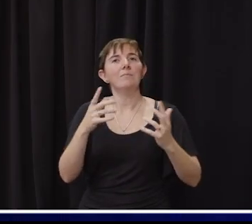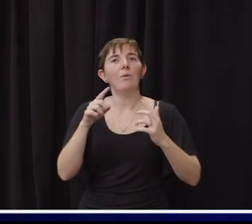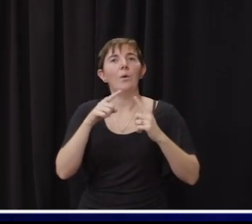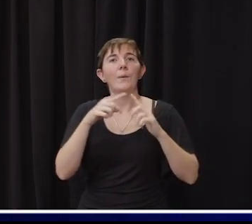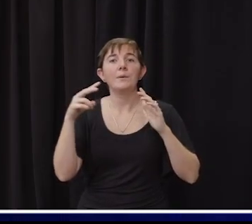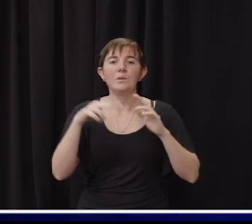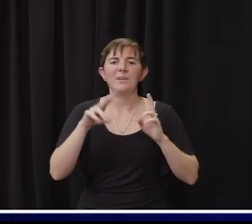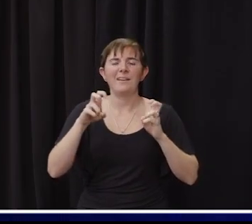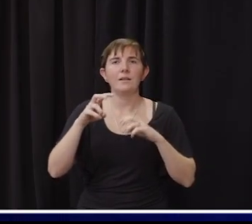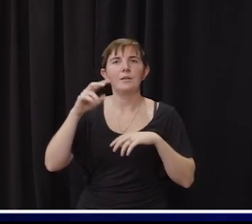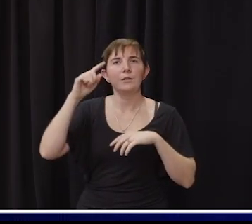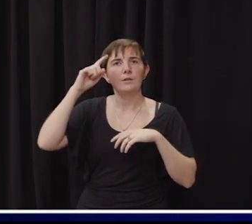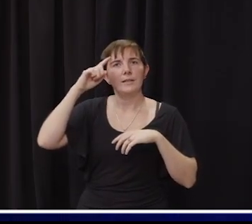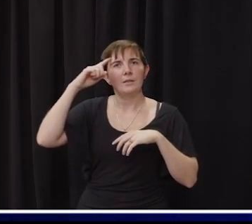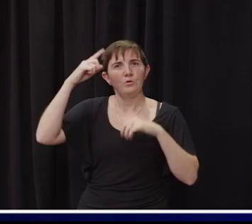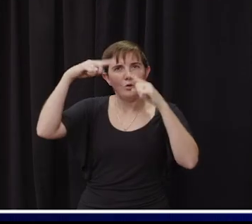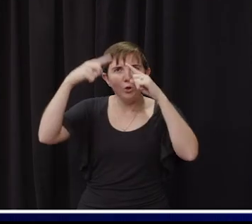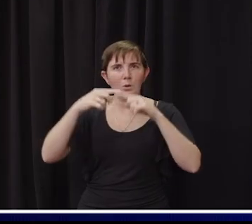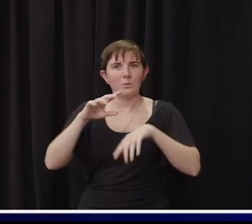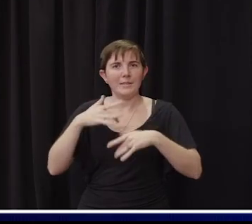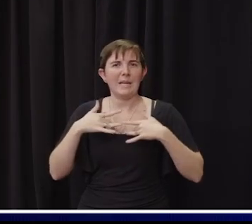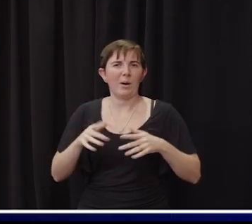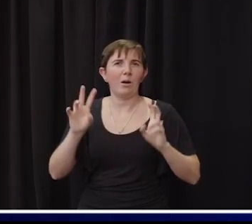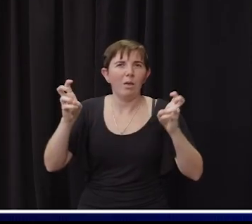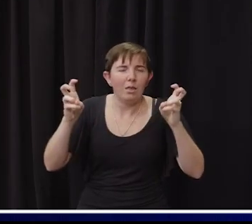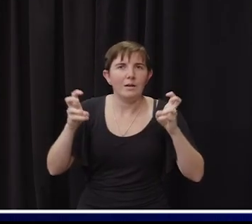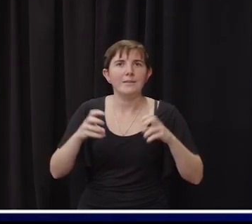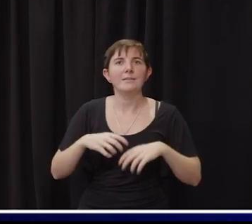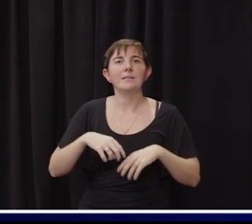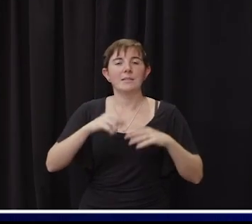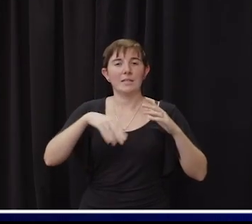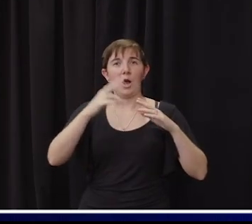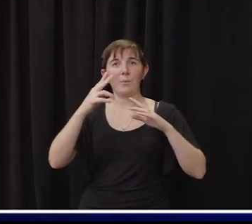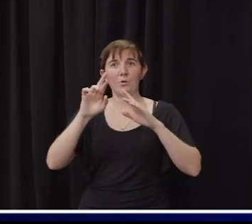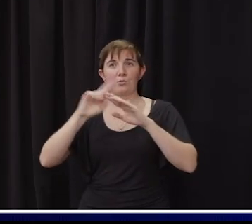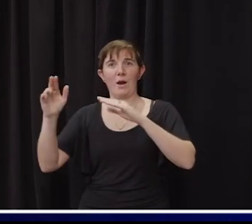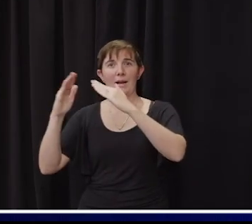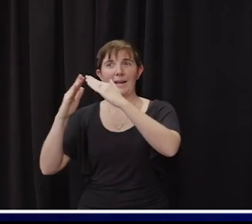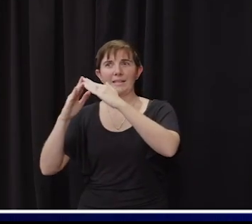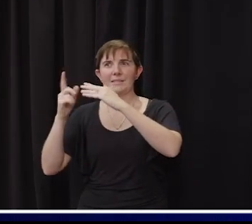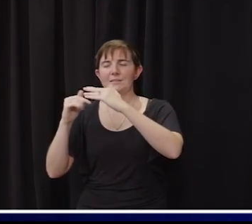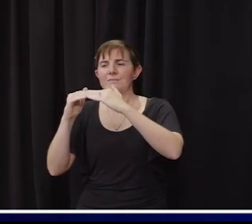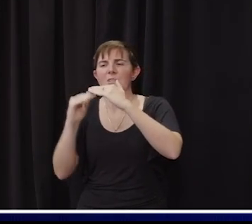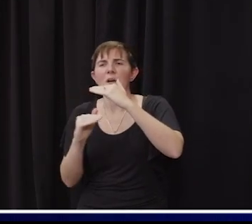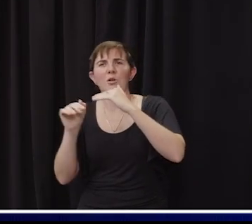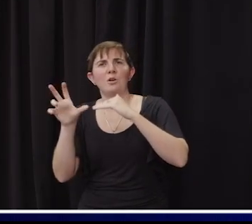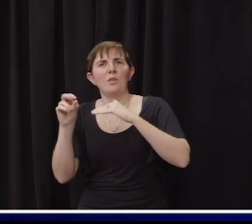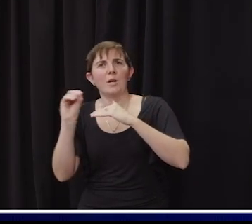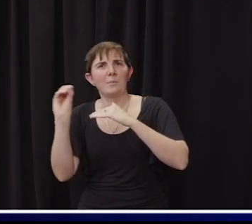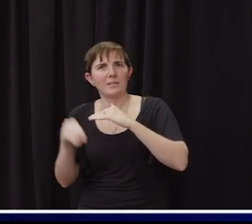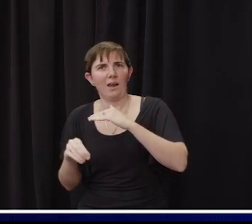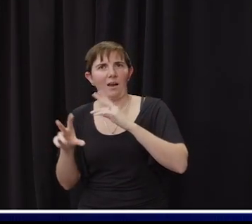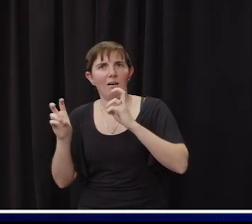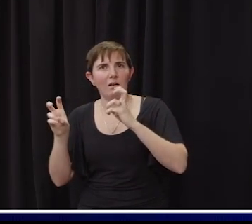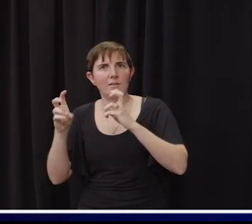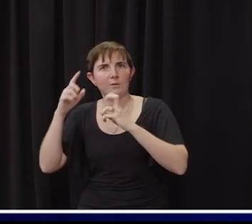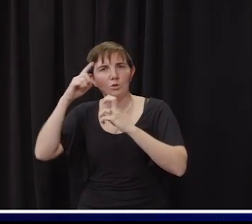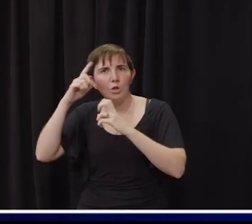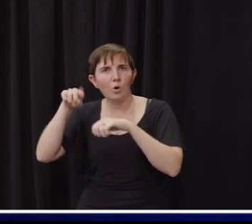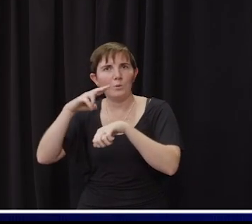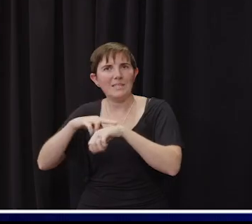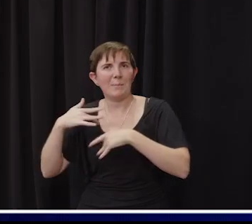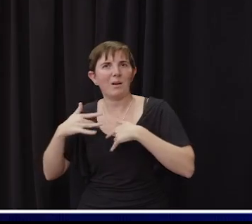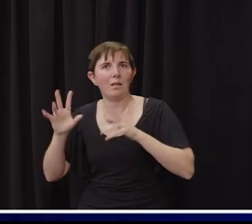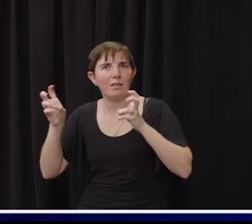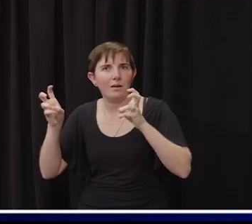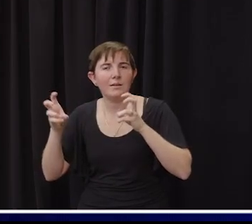at neurotypical up on the upper right-hand corner, it's just under 30%. So that's very different